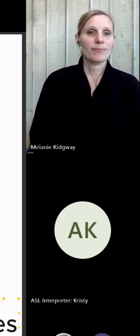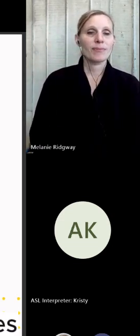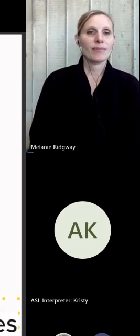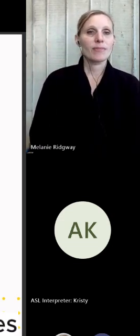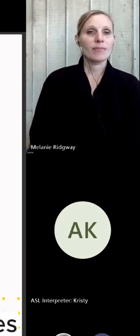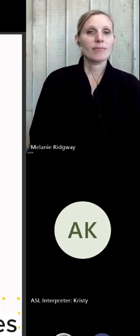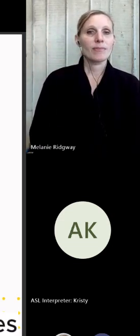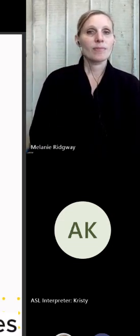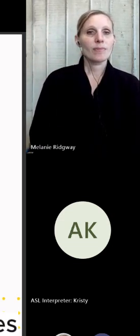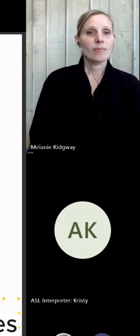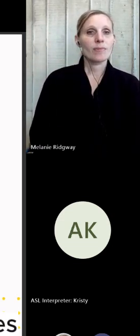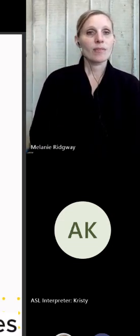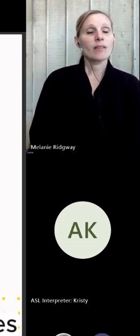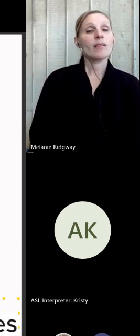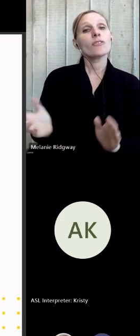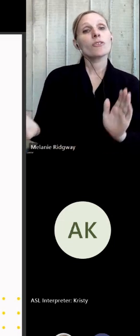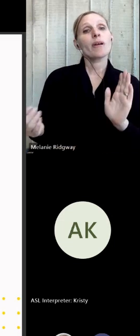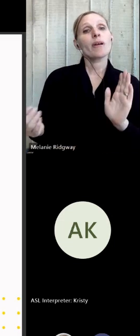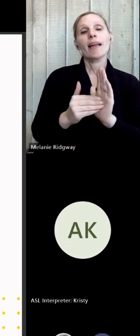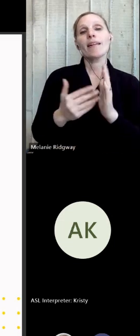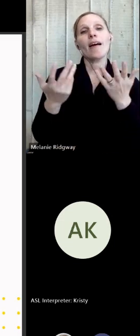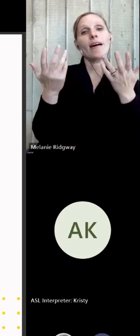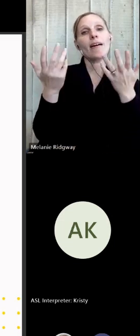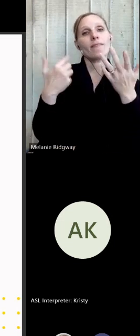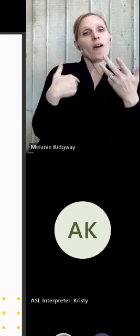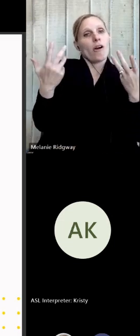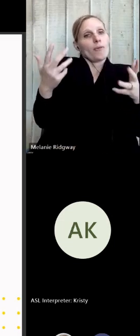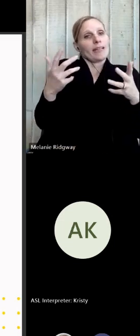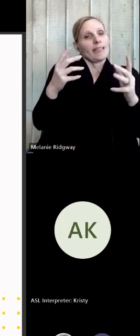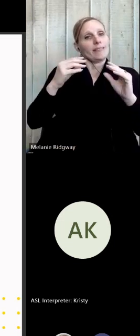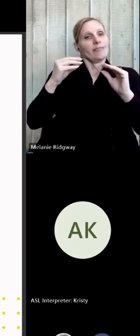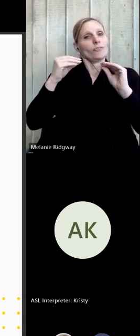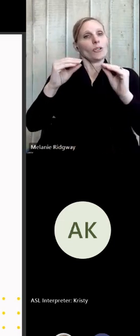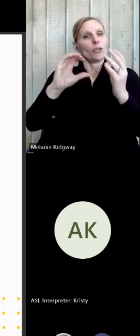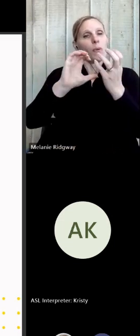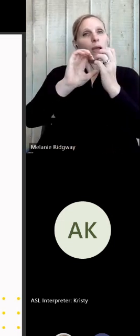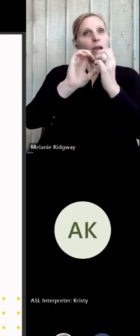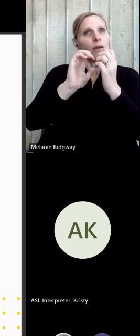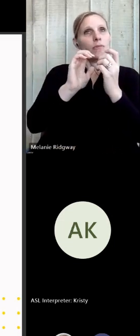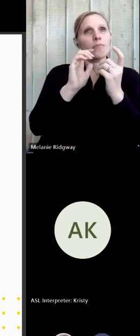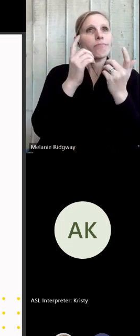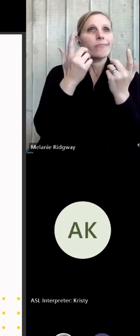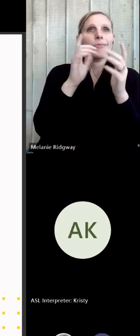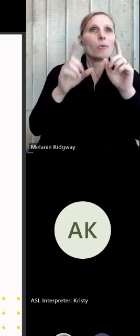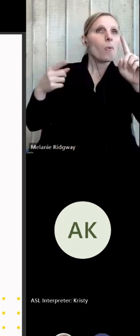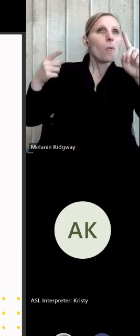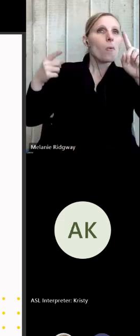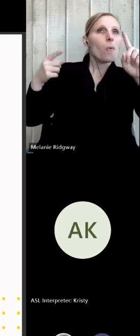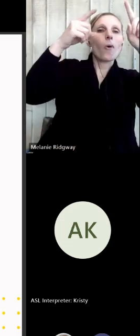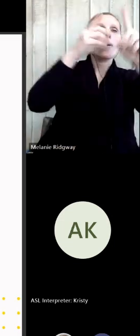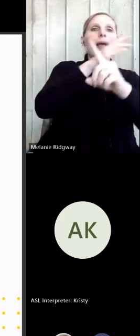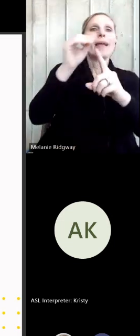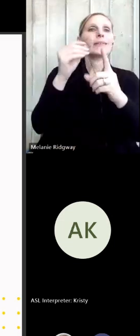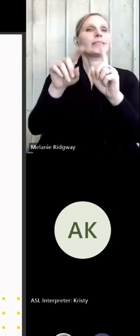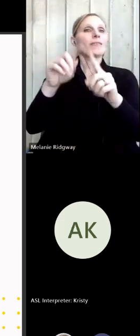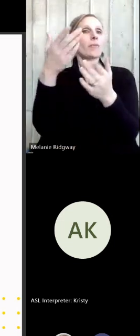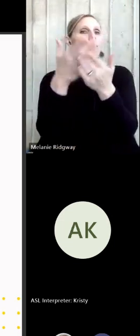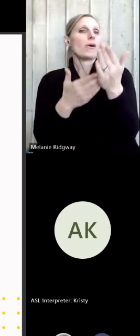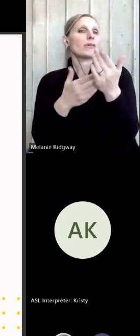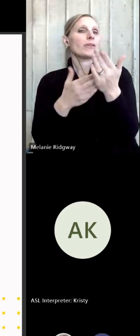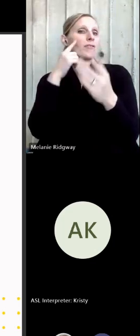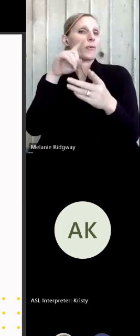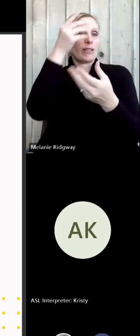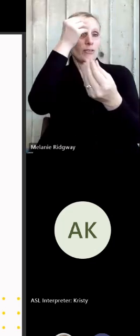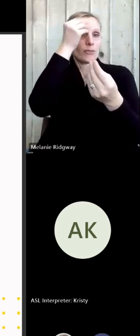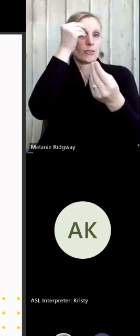purpose and the stages of an informational interview. Next, let's look at